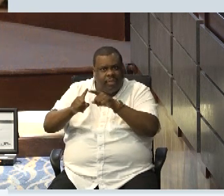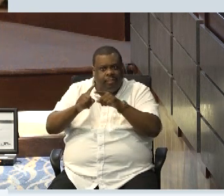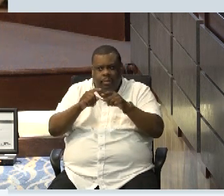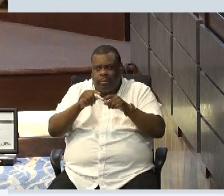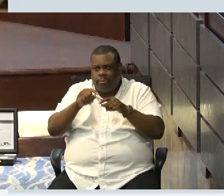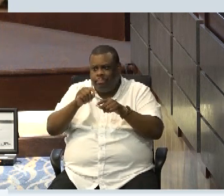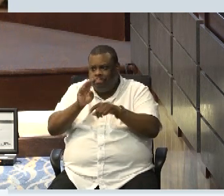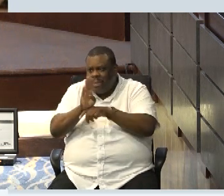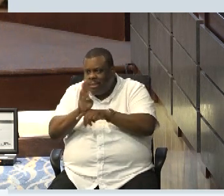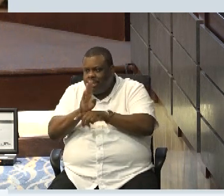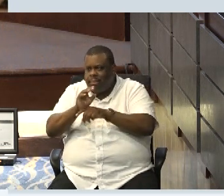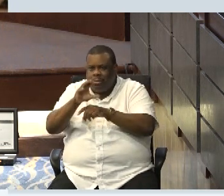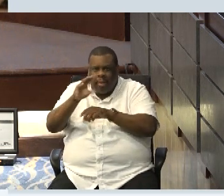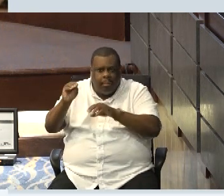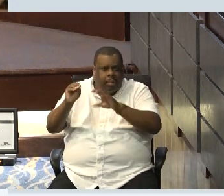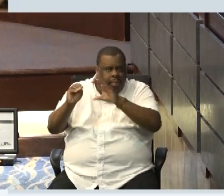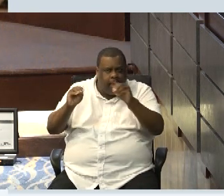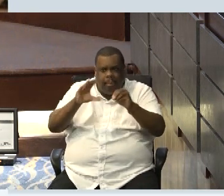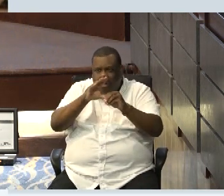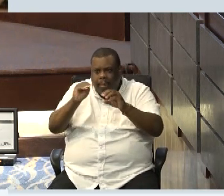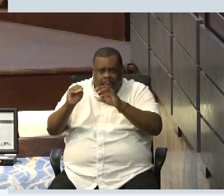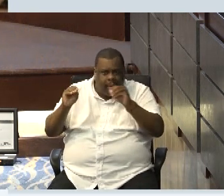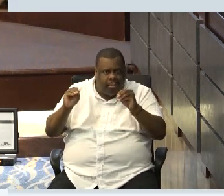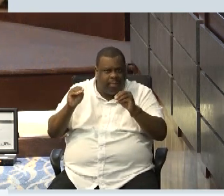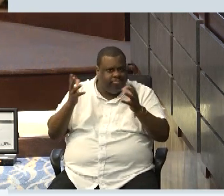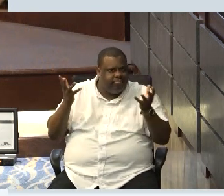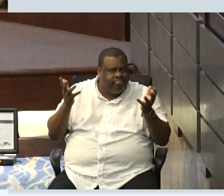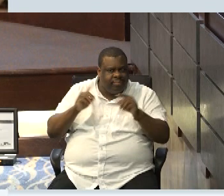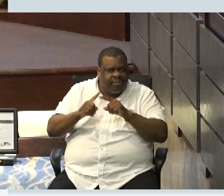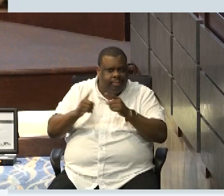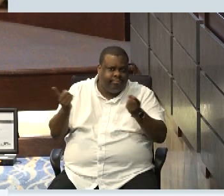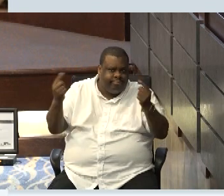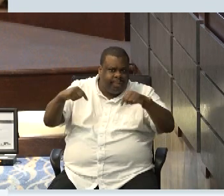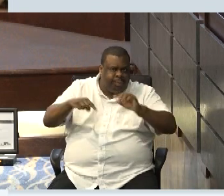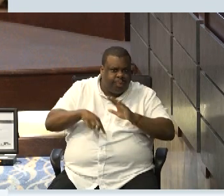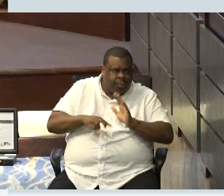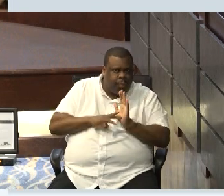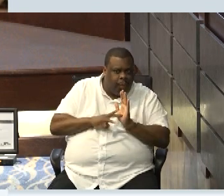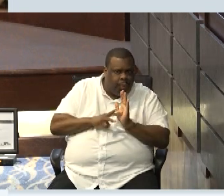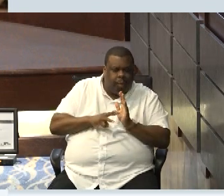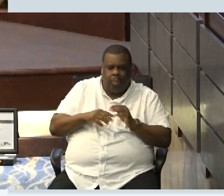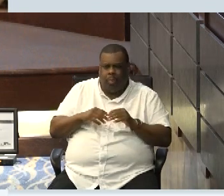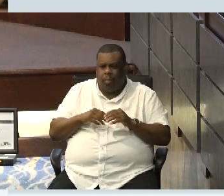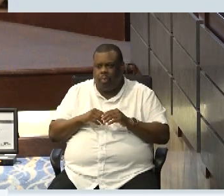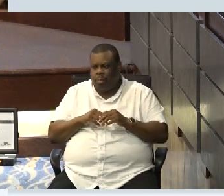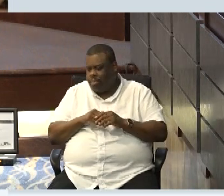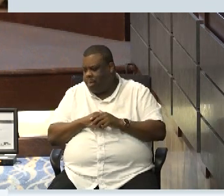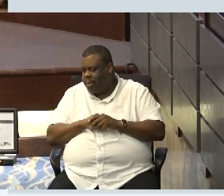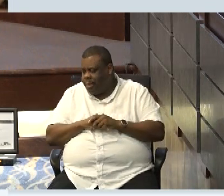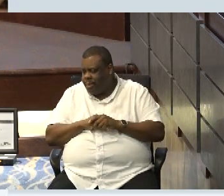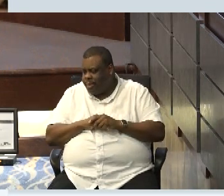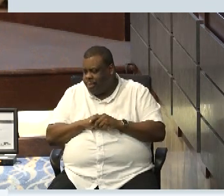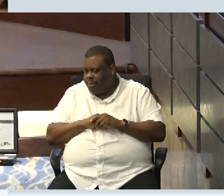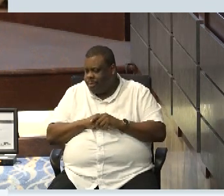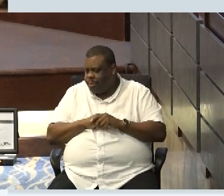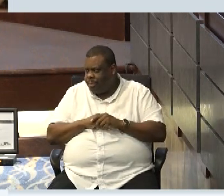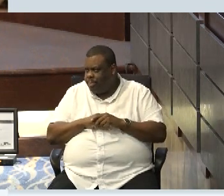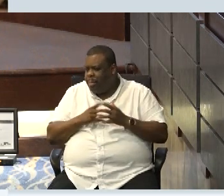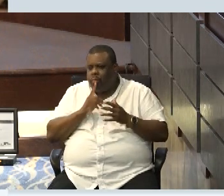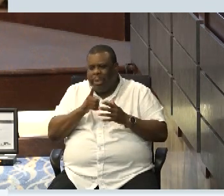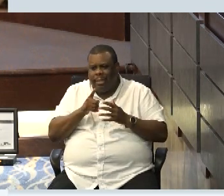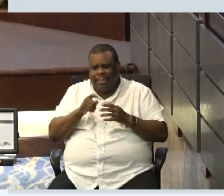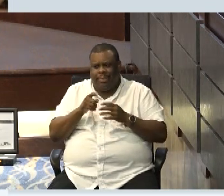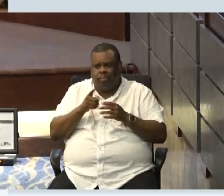are compelling, but if they're not of the place, if they have not had the opportunity to embed and really get to understand our needs